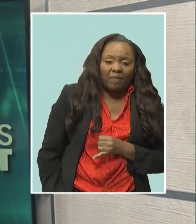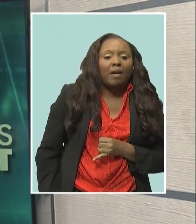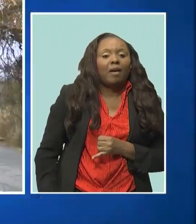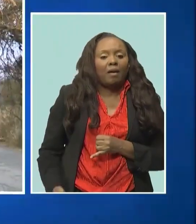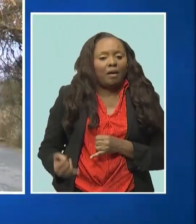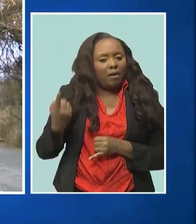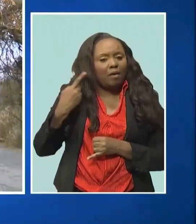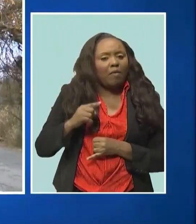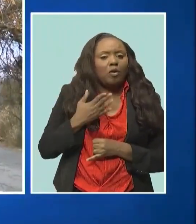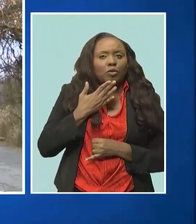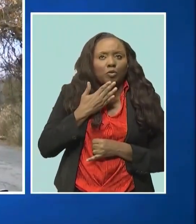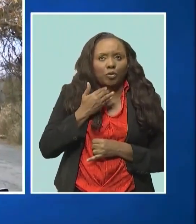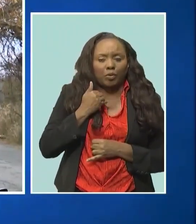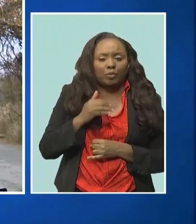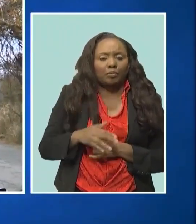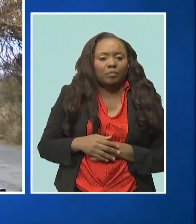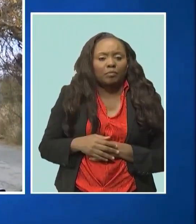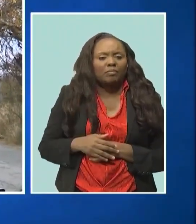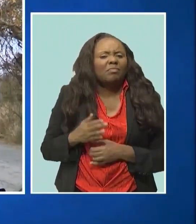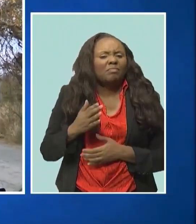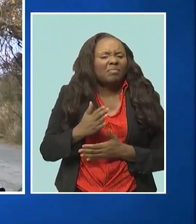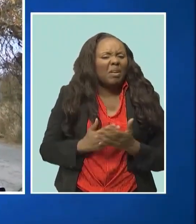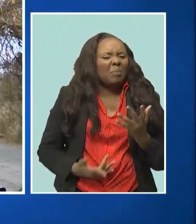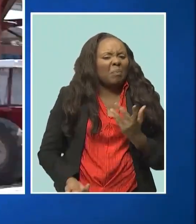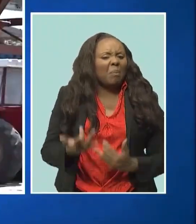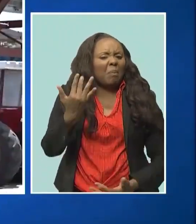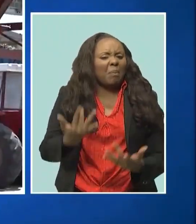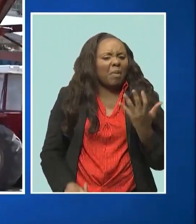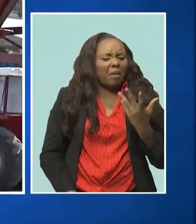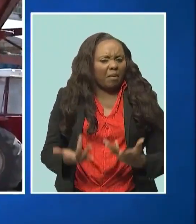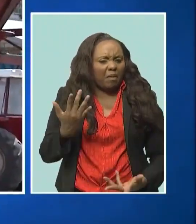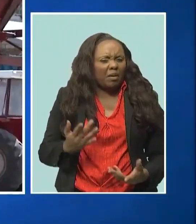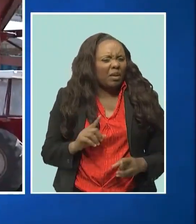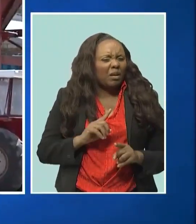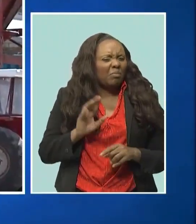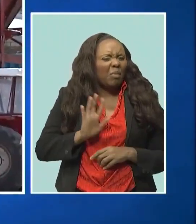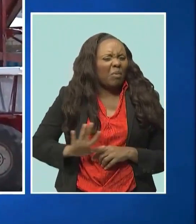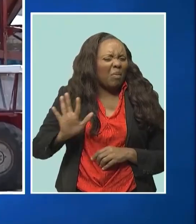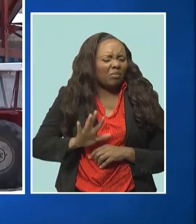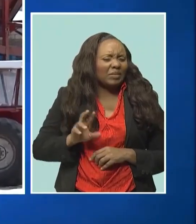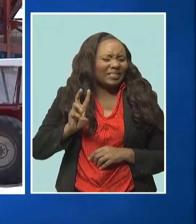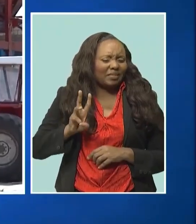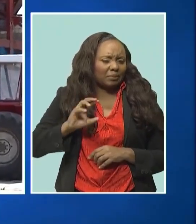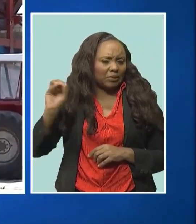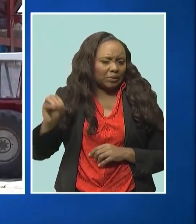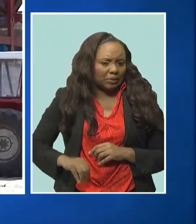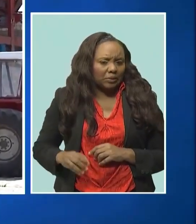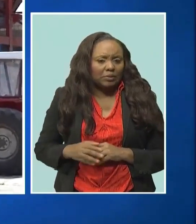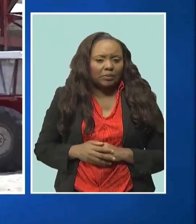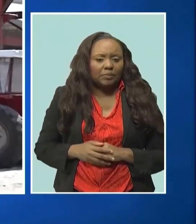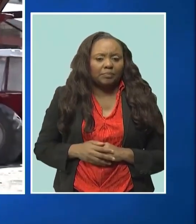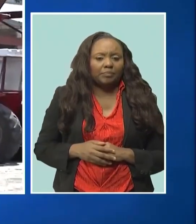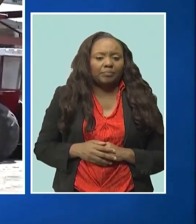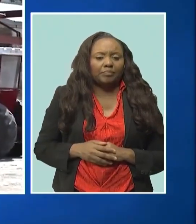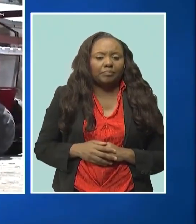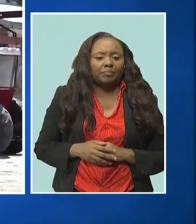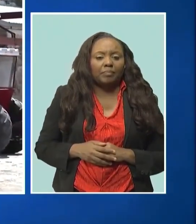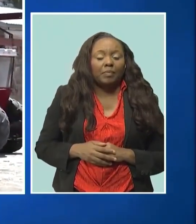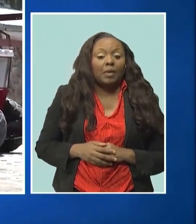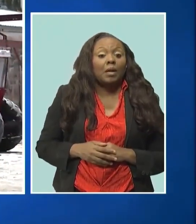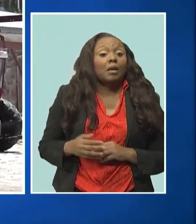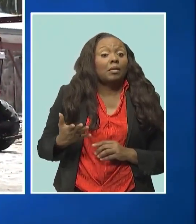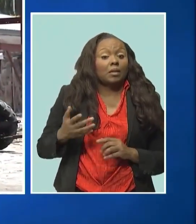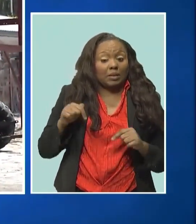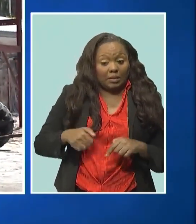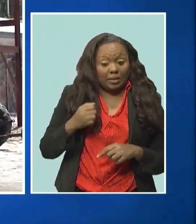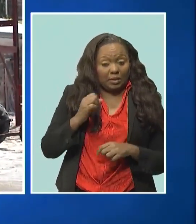says burned canes amounted to about 6% of the overall tonnage. According to Mr. Atherley, following on from this year's